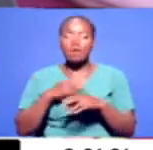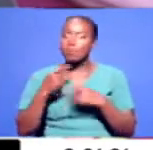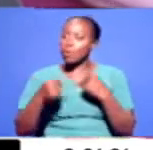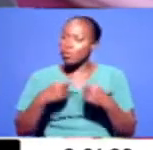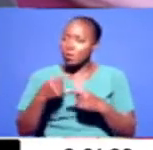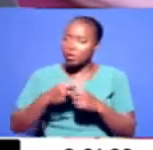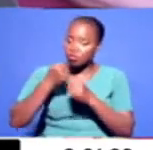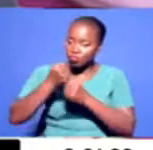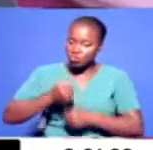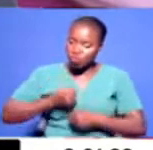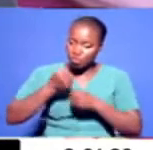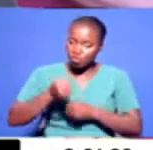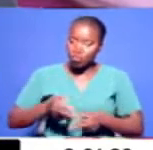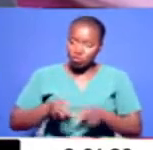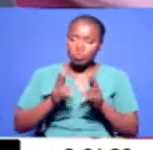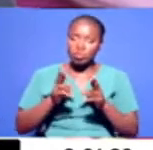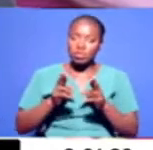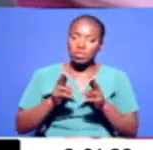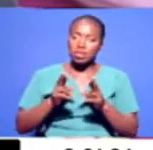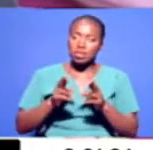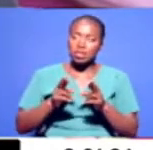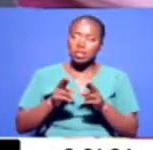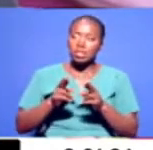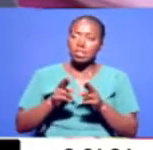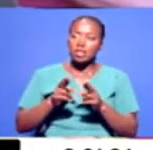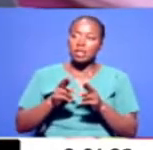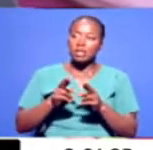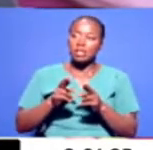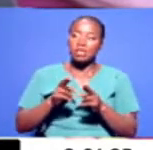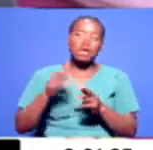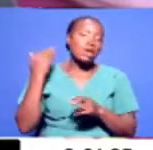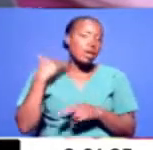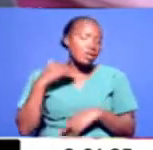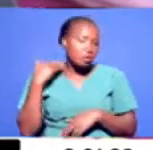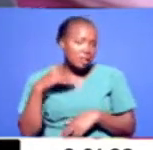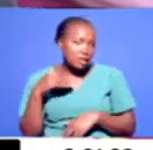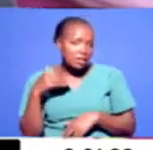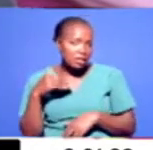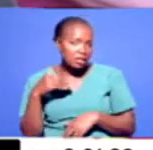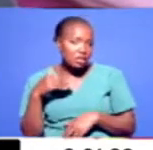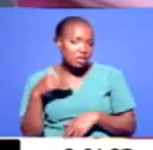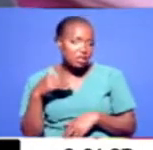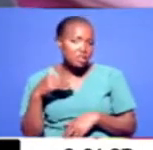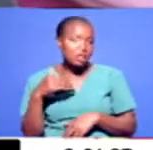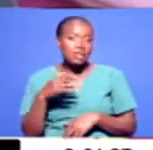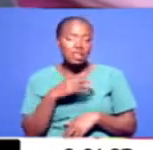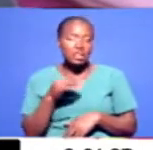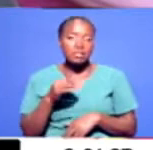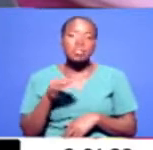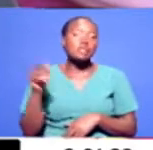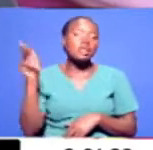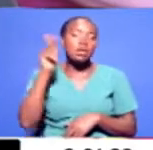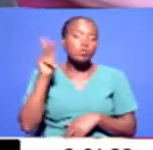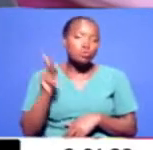Ngong Road, have operated in Kariobangi and in Kamukunji.